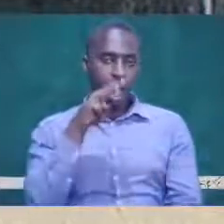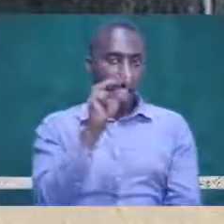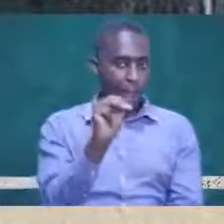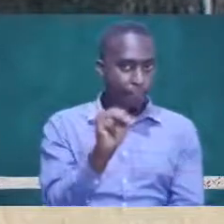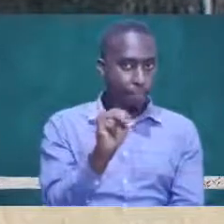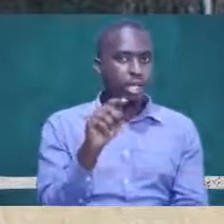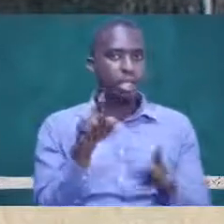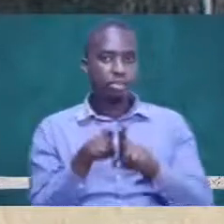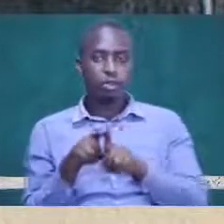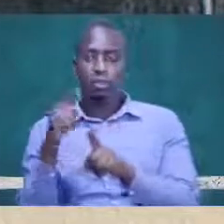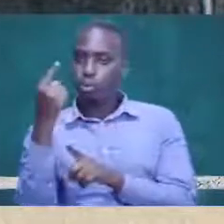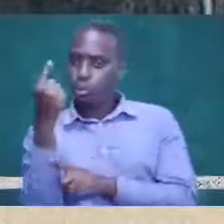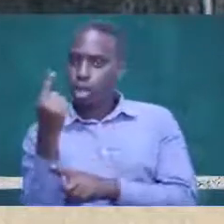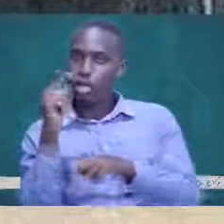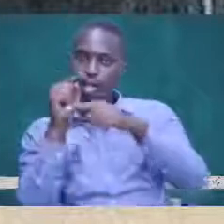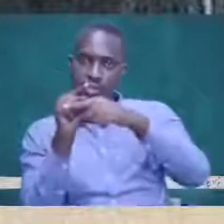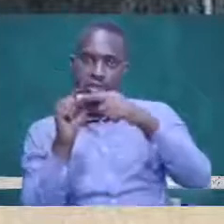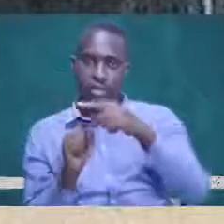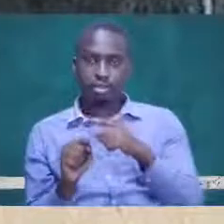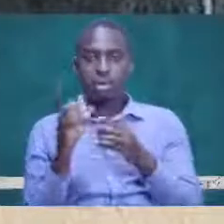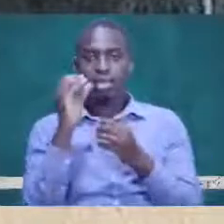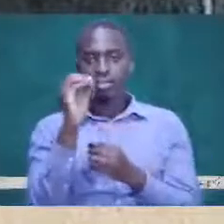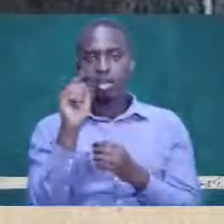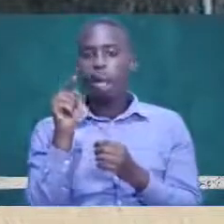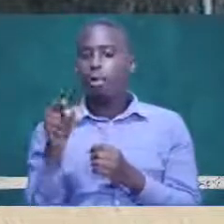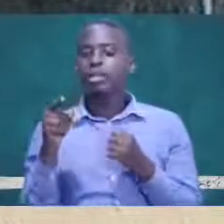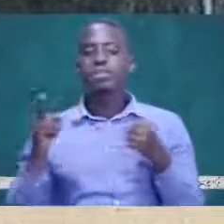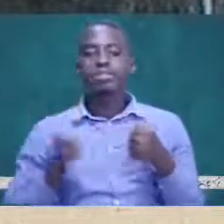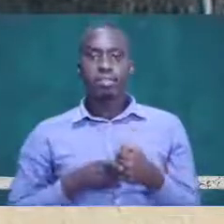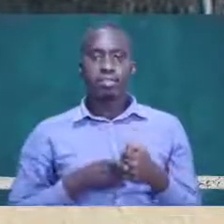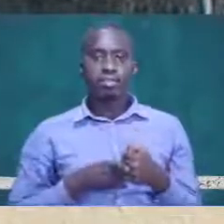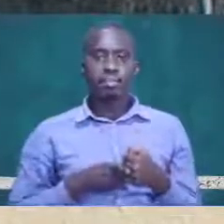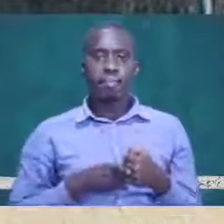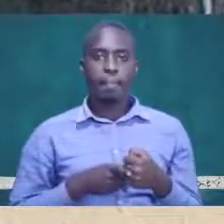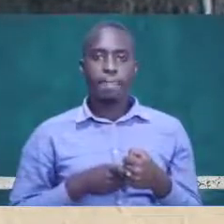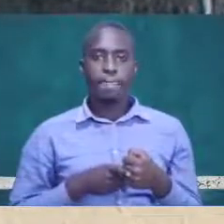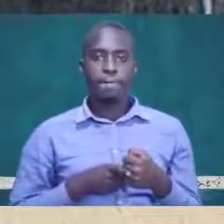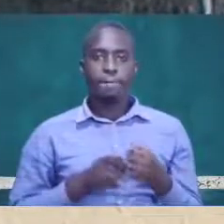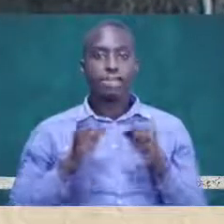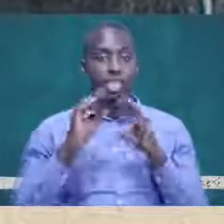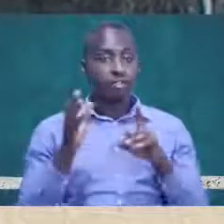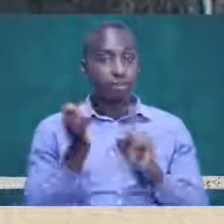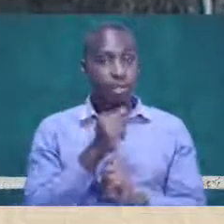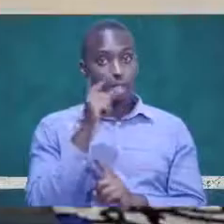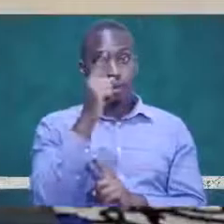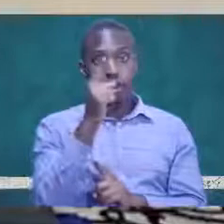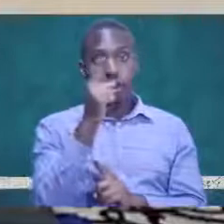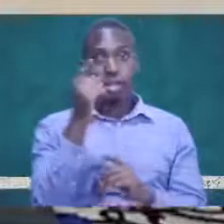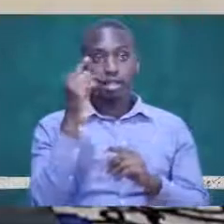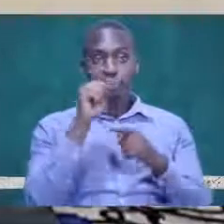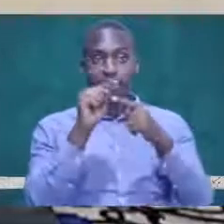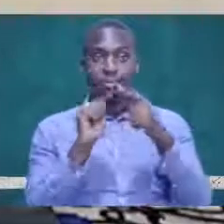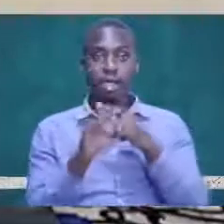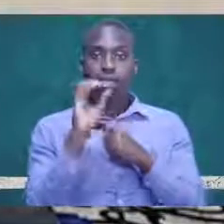to 1 divided by 0.6. Now, if you get 1 divided by